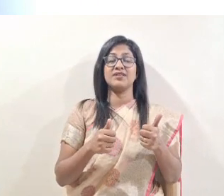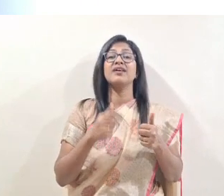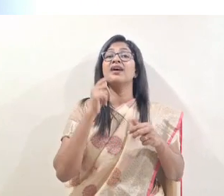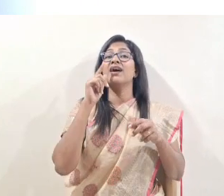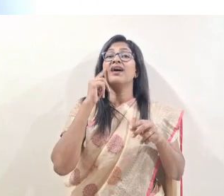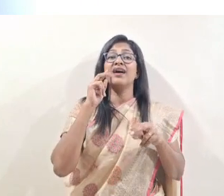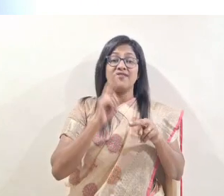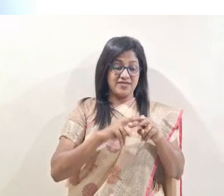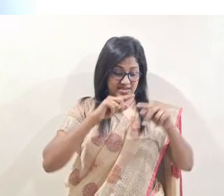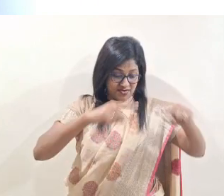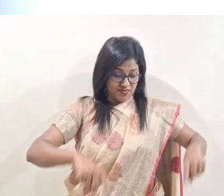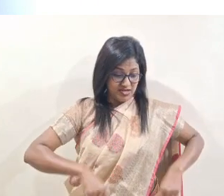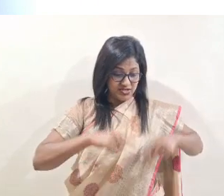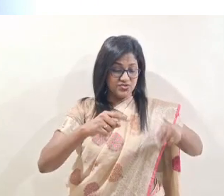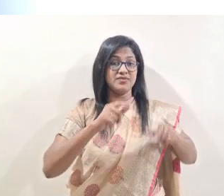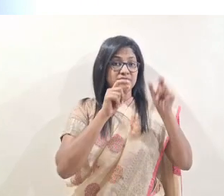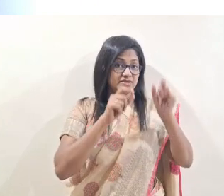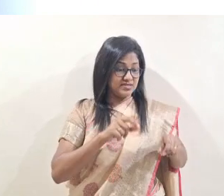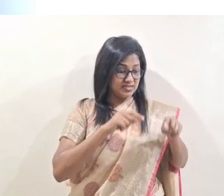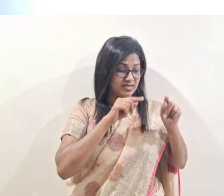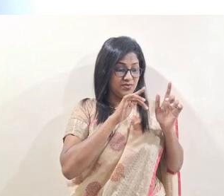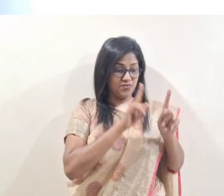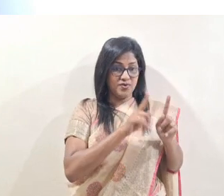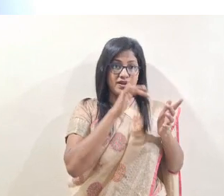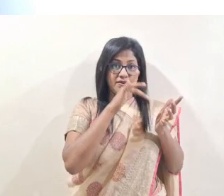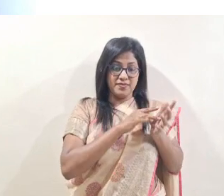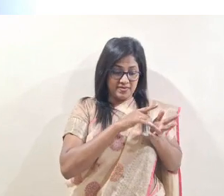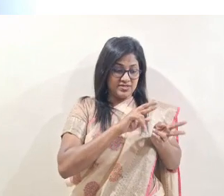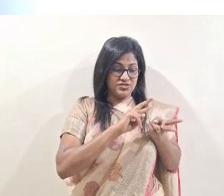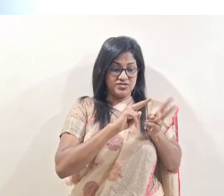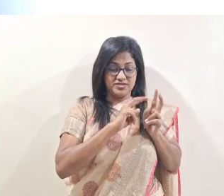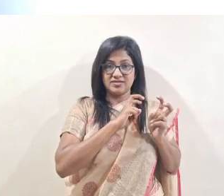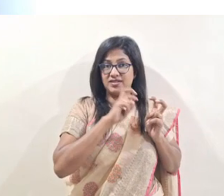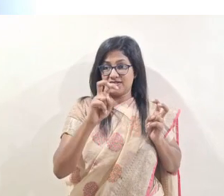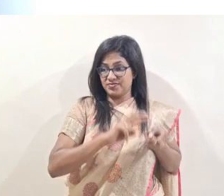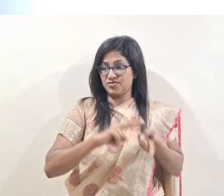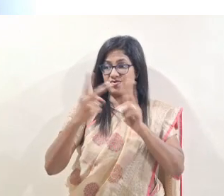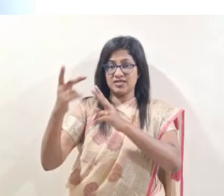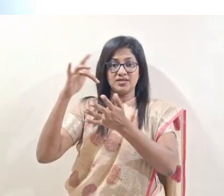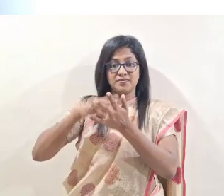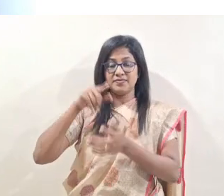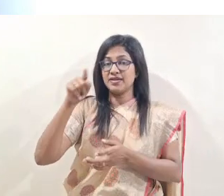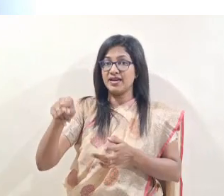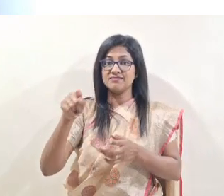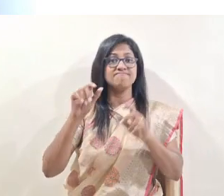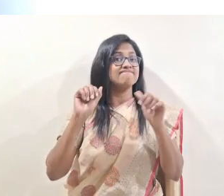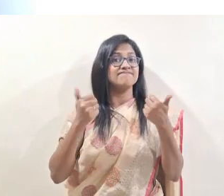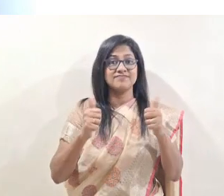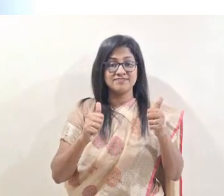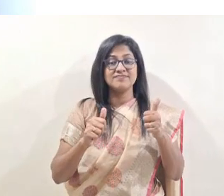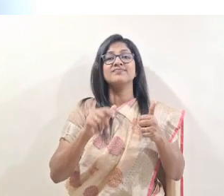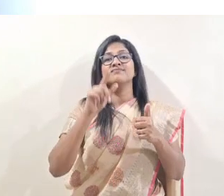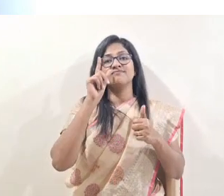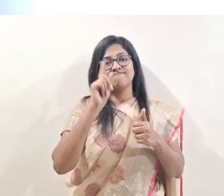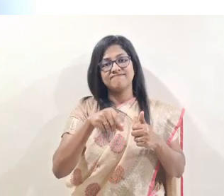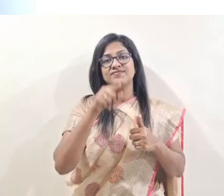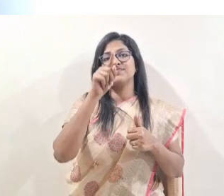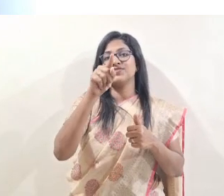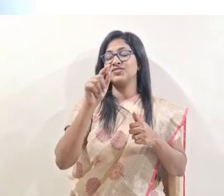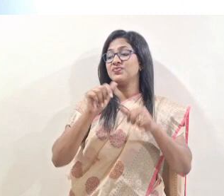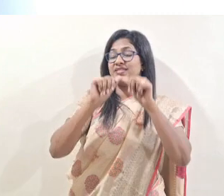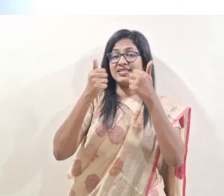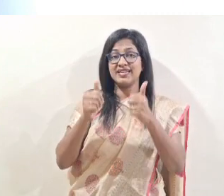a person on a wheelchair going from one mode of transport to another, please refer to your